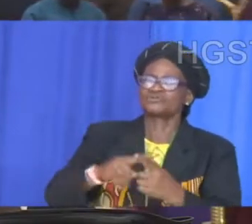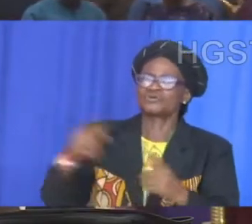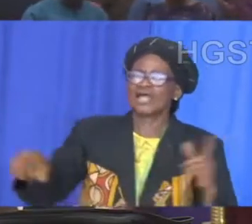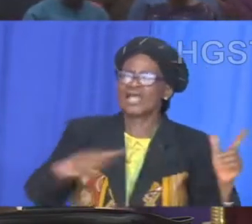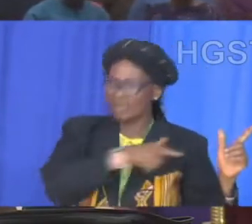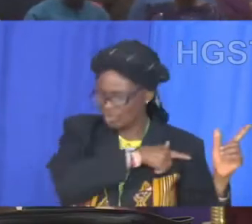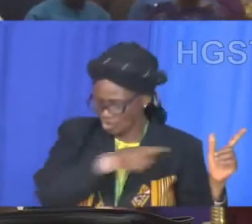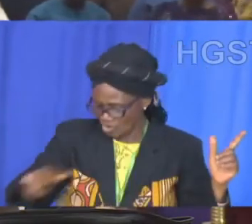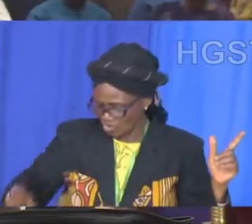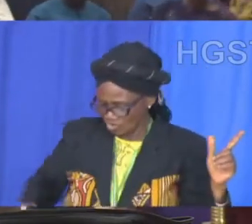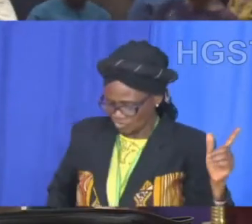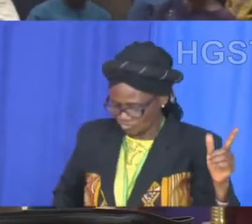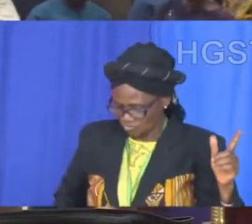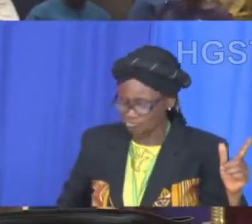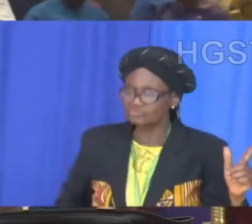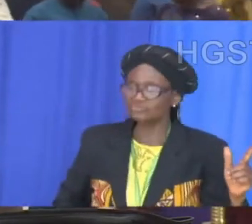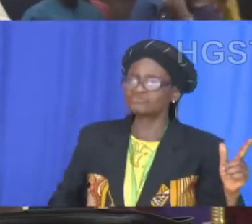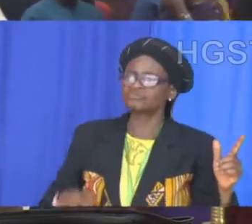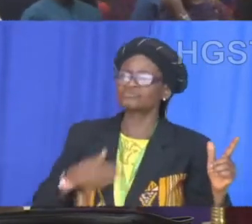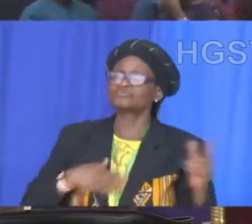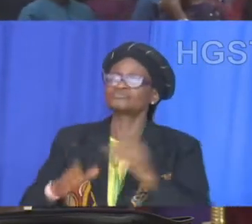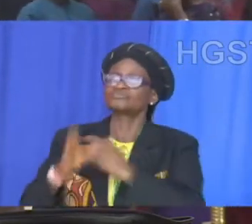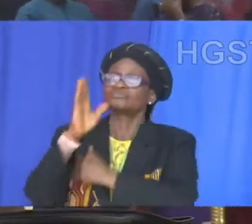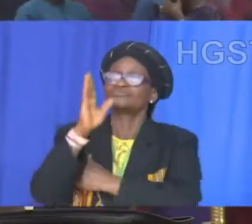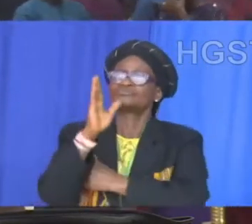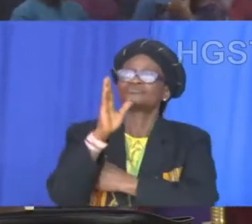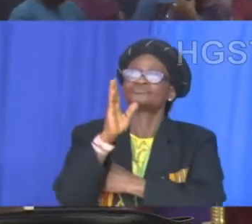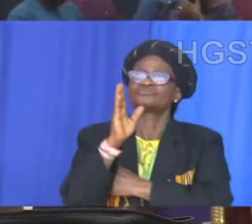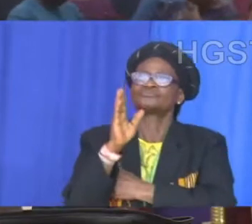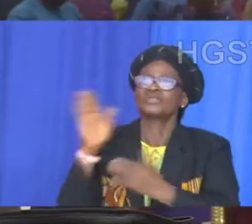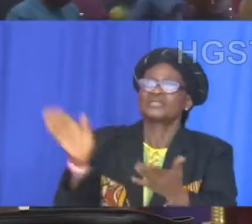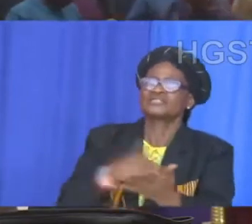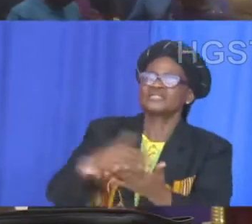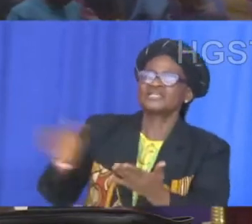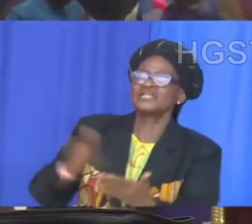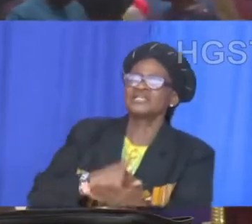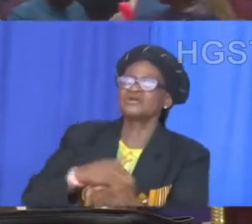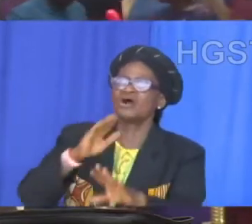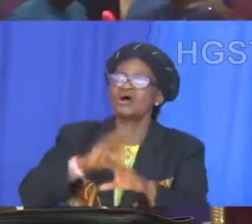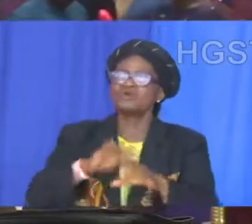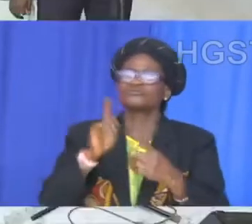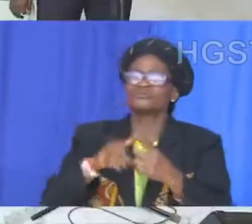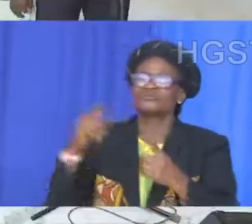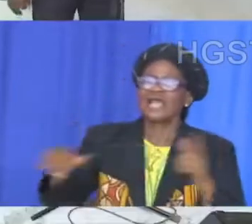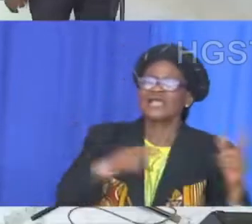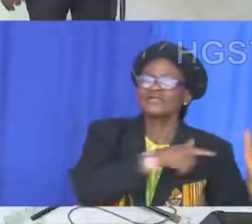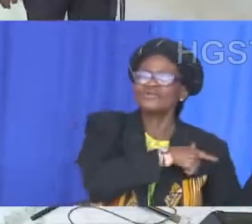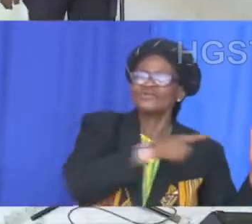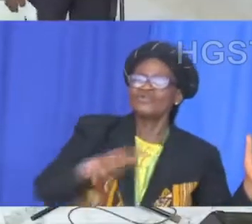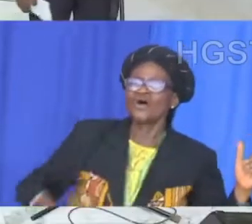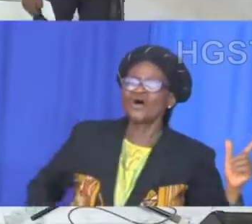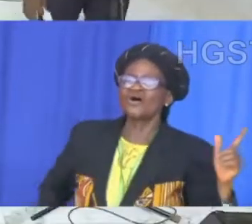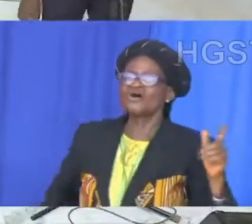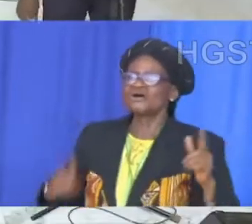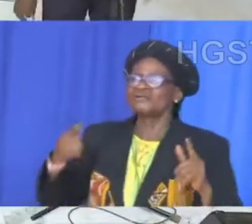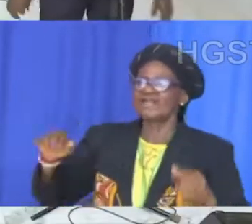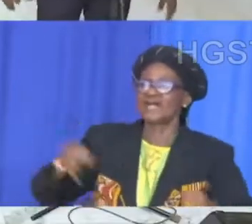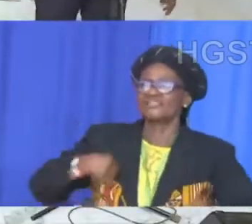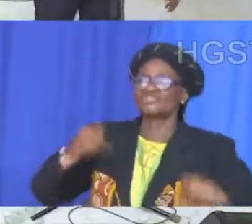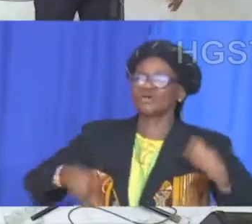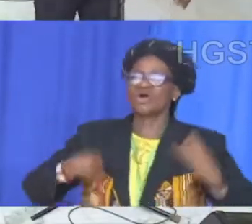the Lord is good. Hallelujah. Sing unto the Lord.